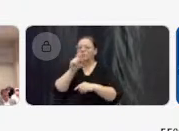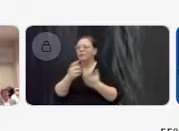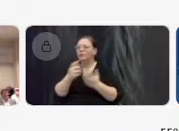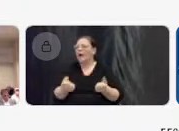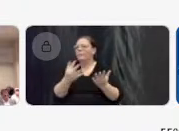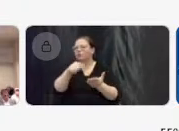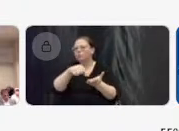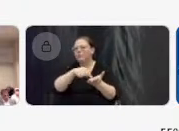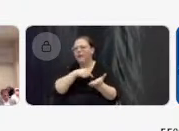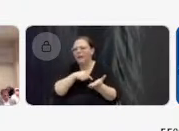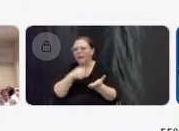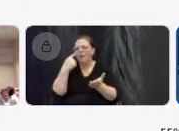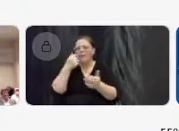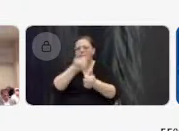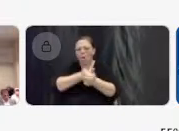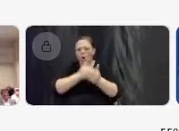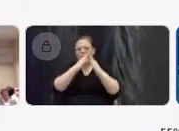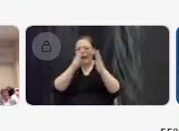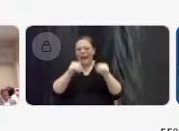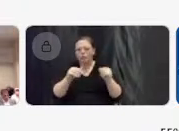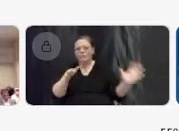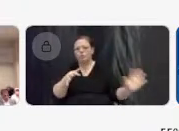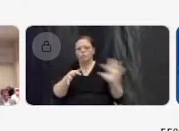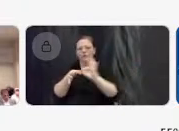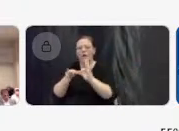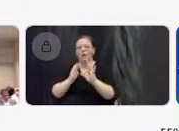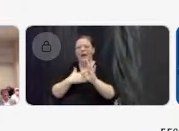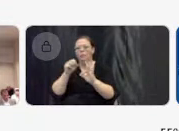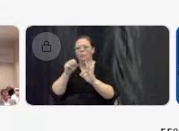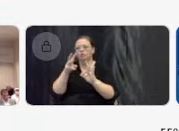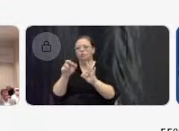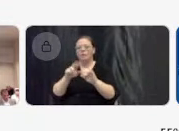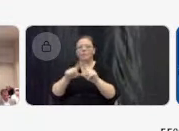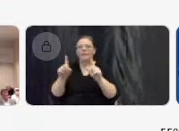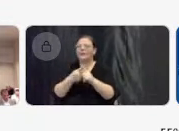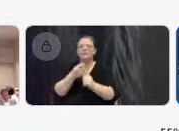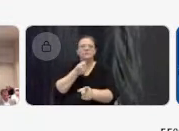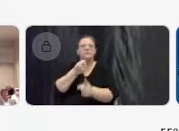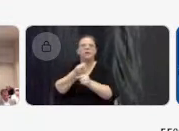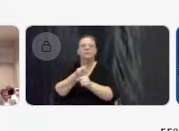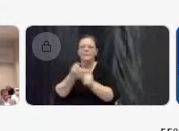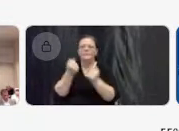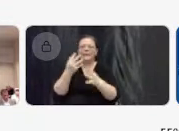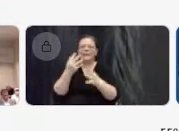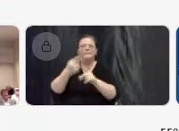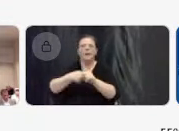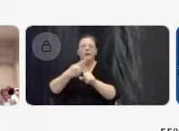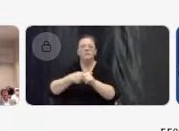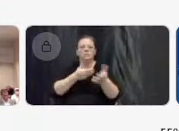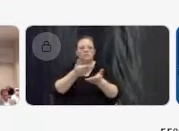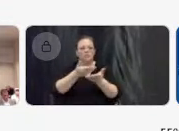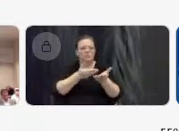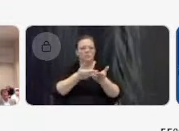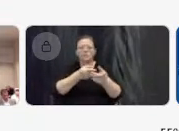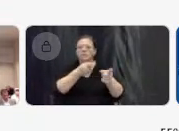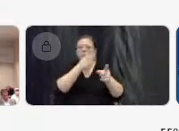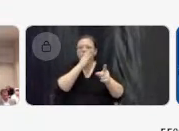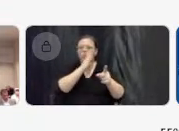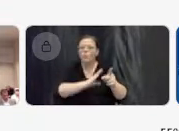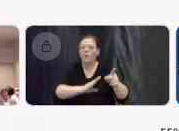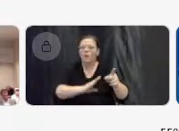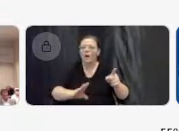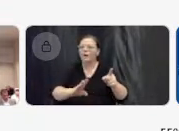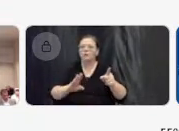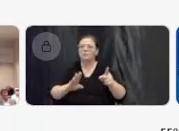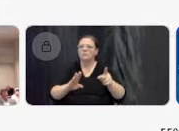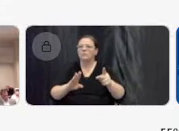pay per house to tie on. Then suddenly, after months of negotiation, Everything went quiet, and the next thing I know, they